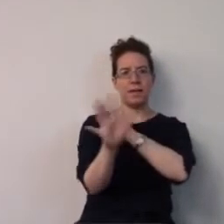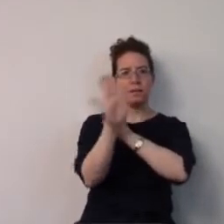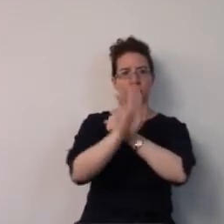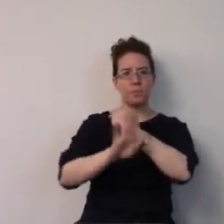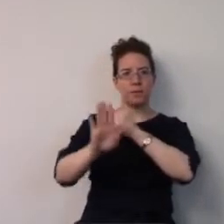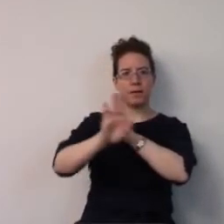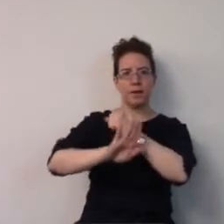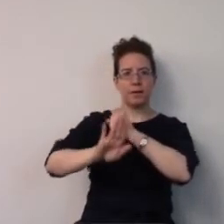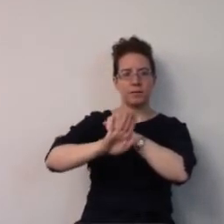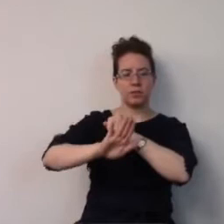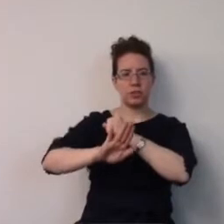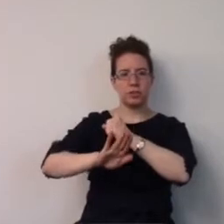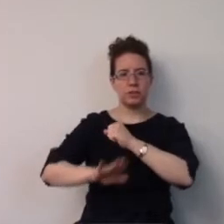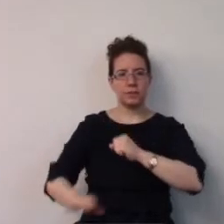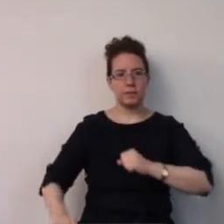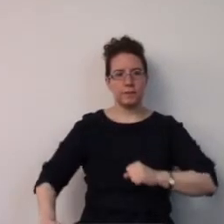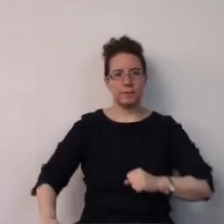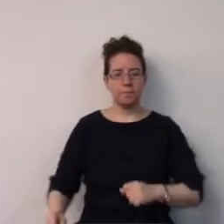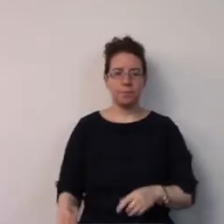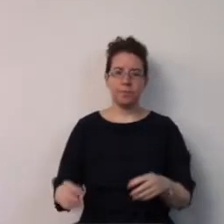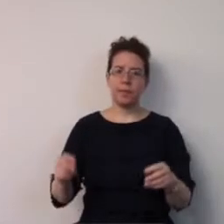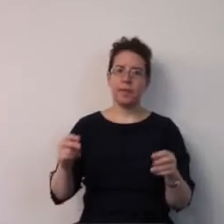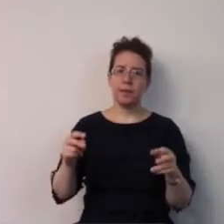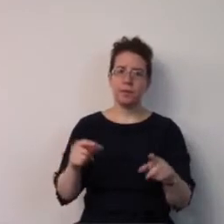times, using the Greek word